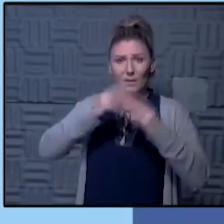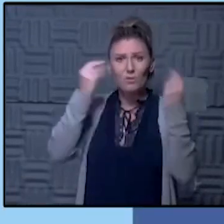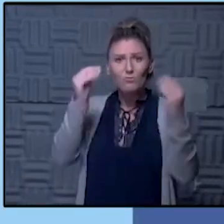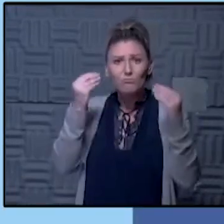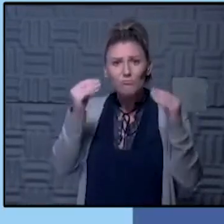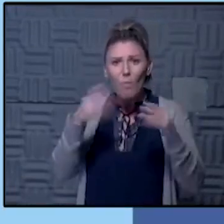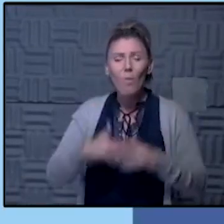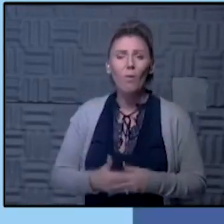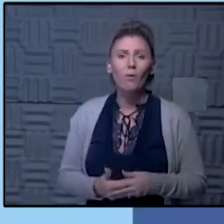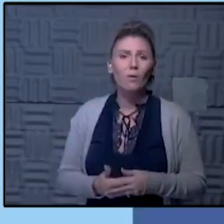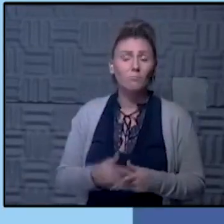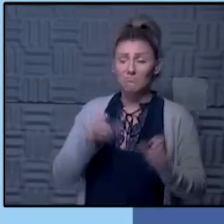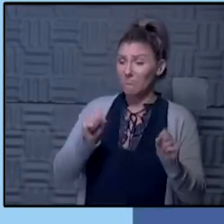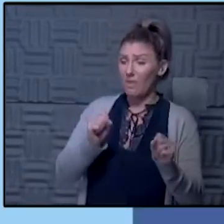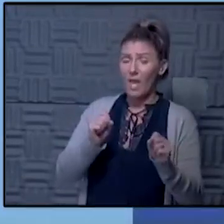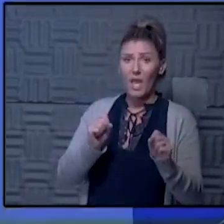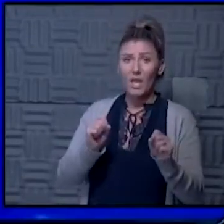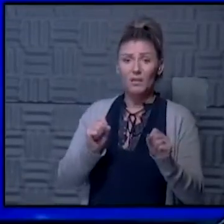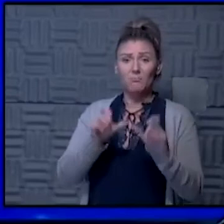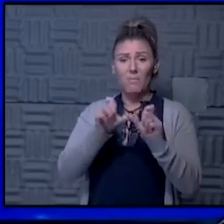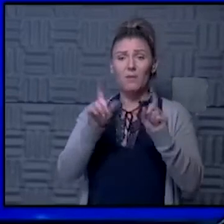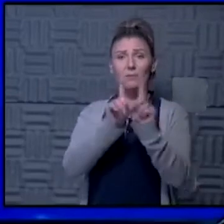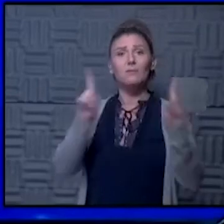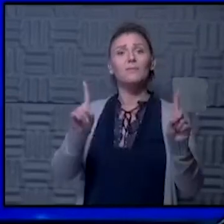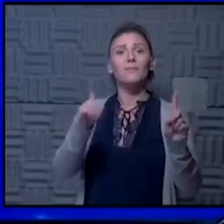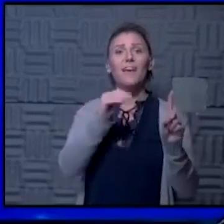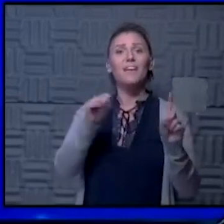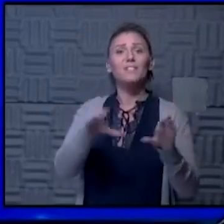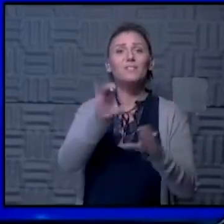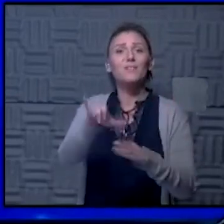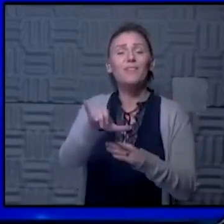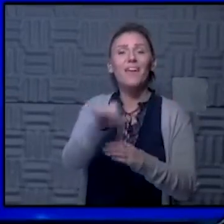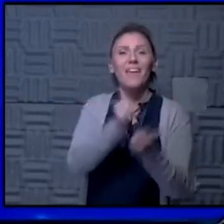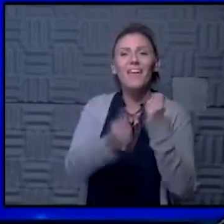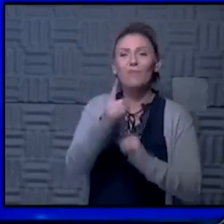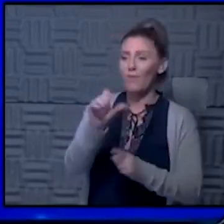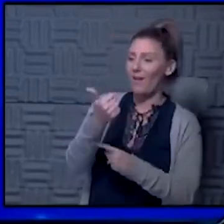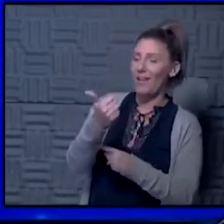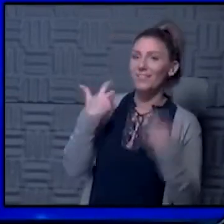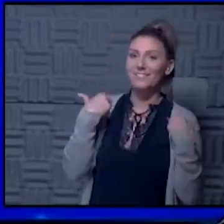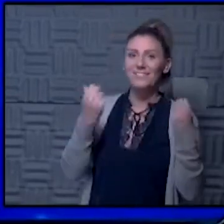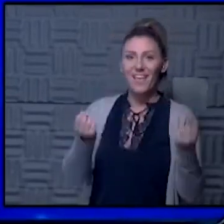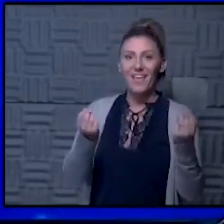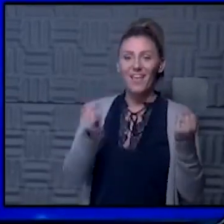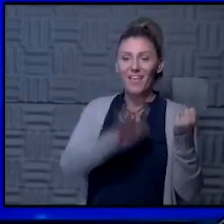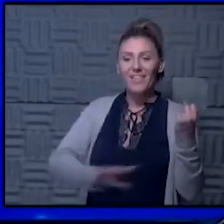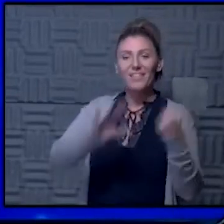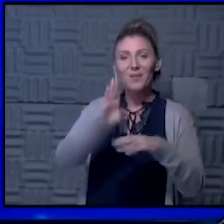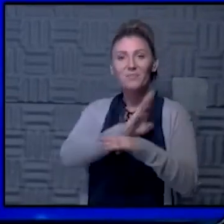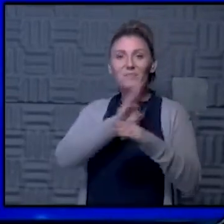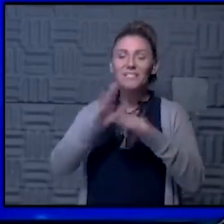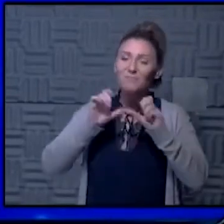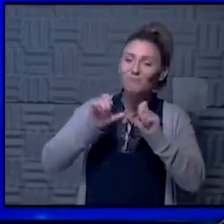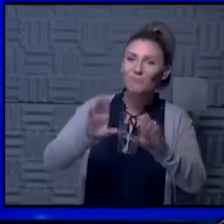you can maintain that distance. And by doing that, you keep everybody else healthy, the businesses